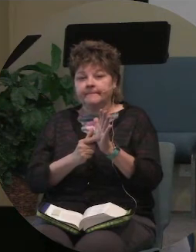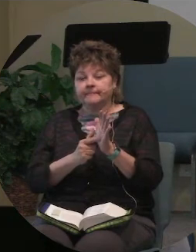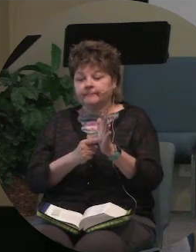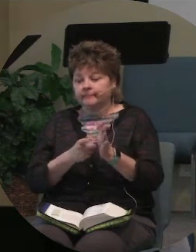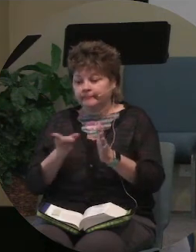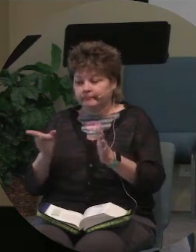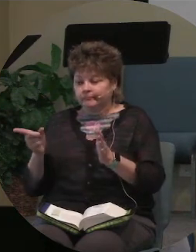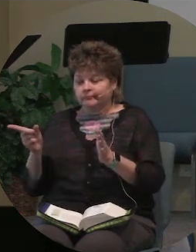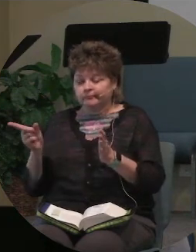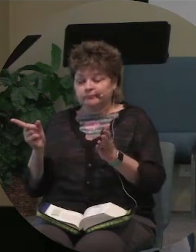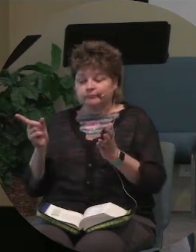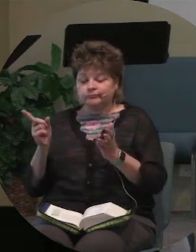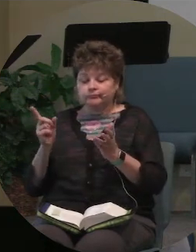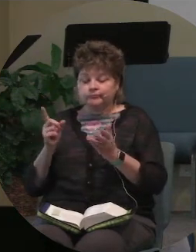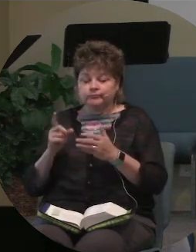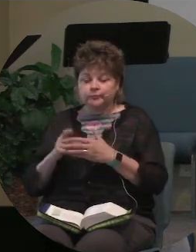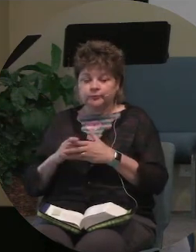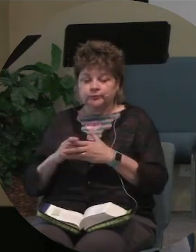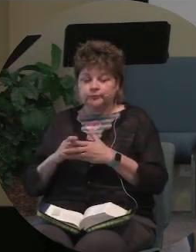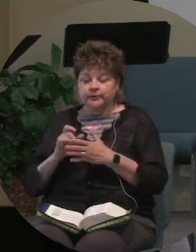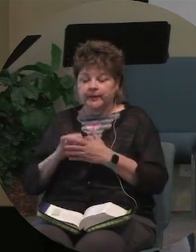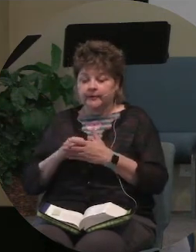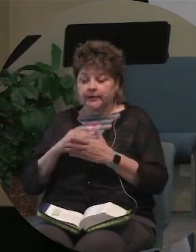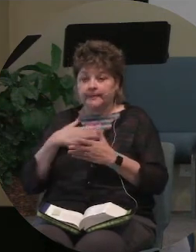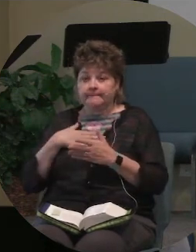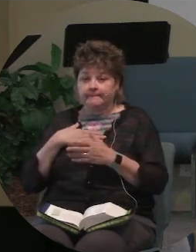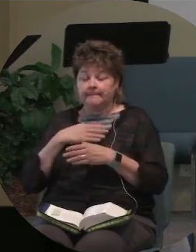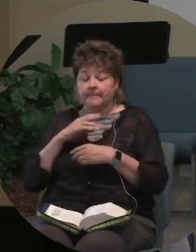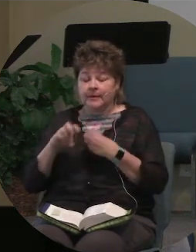those that are in my world